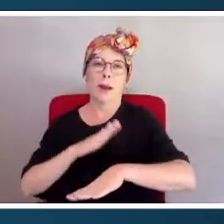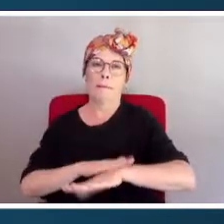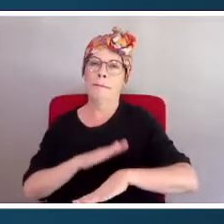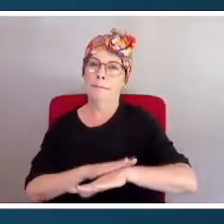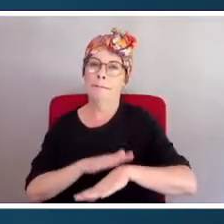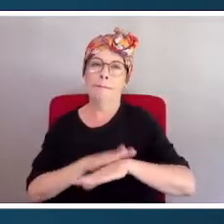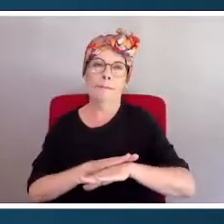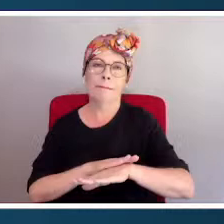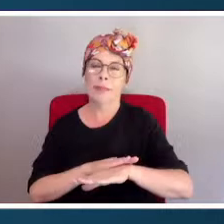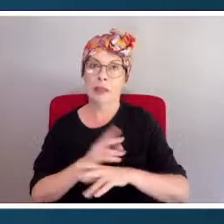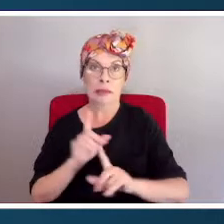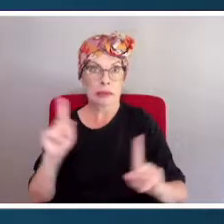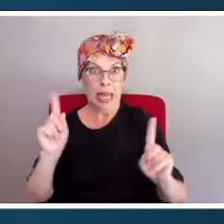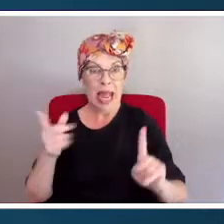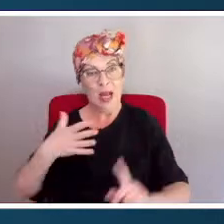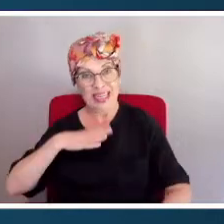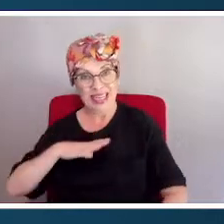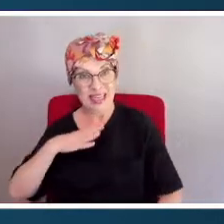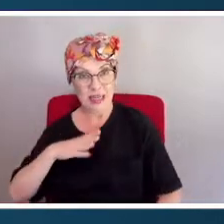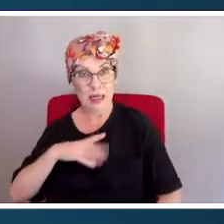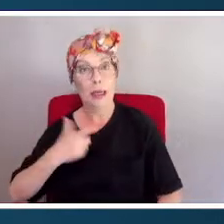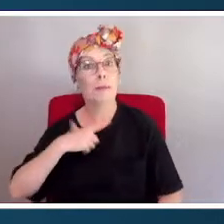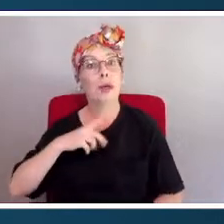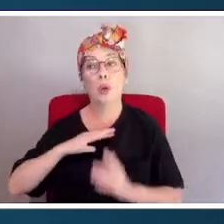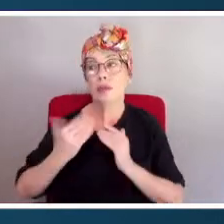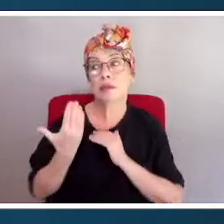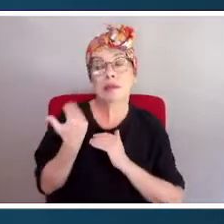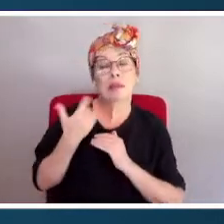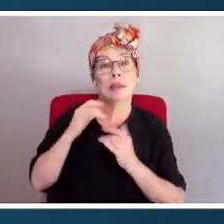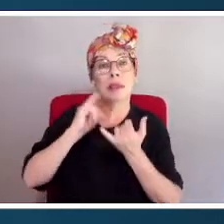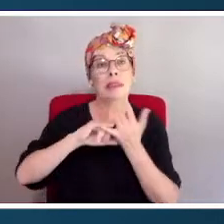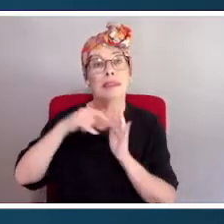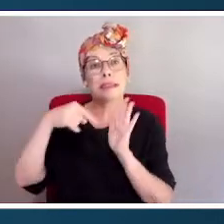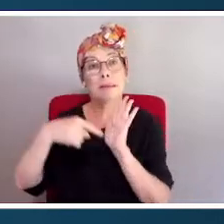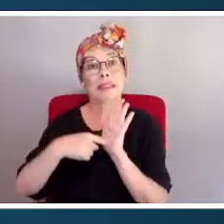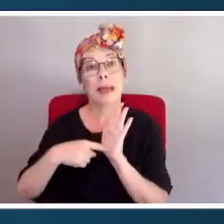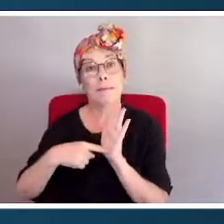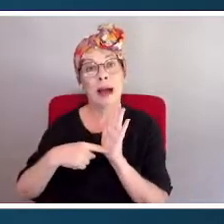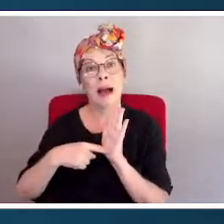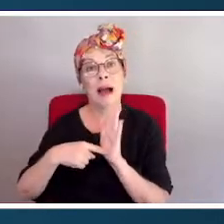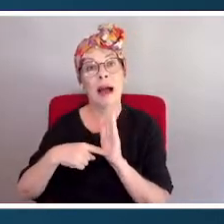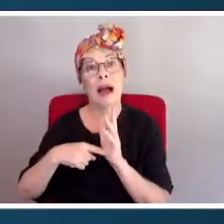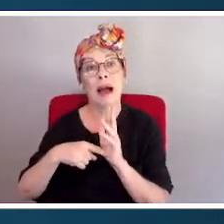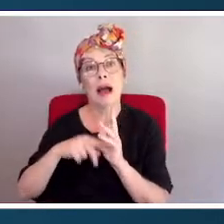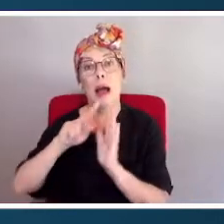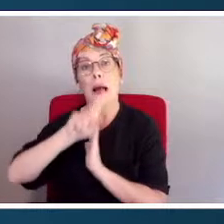In September, Pacific leaders participated at the United Nations